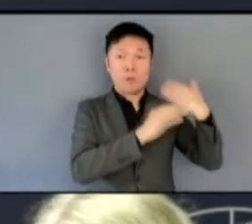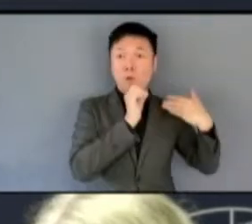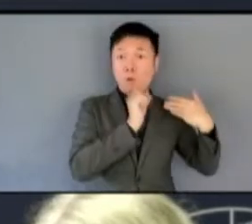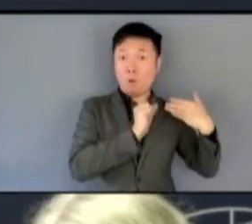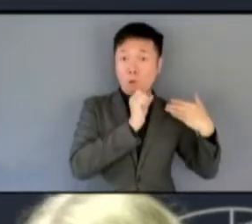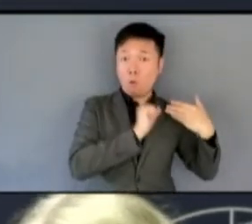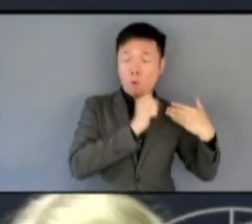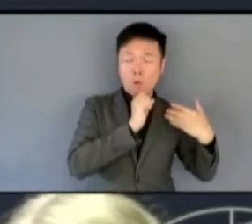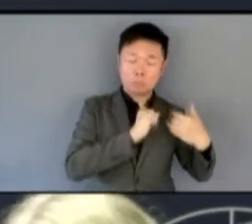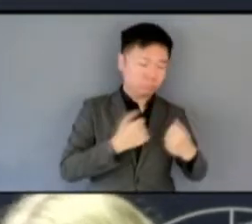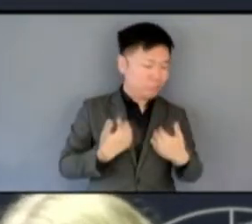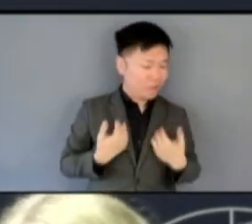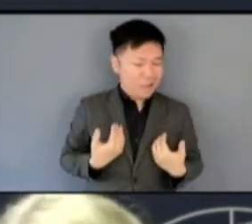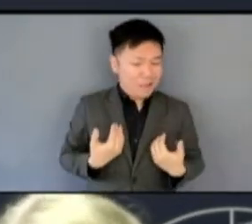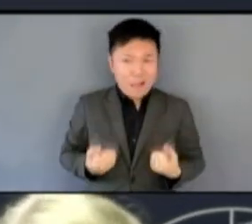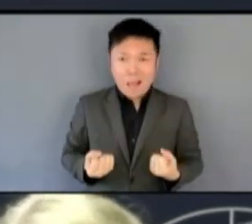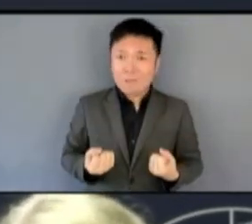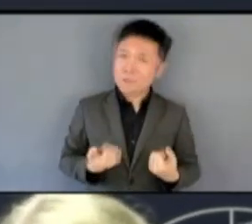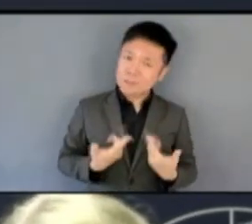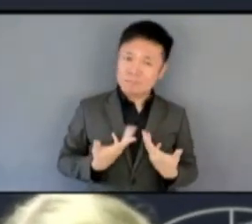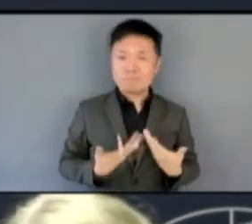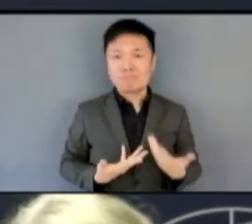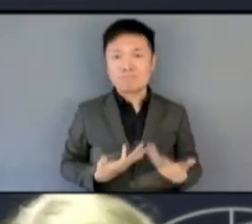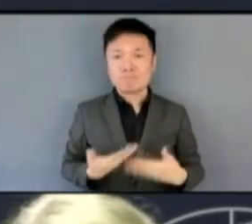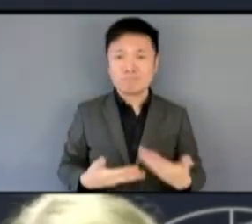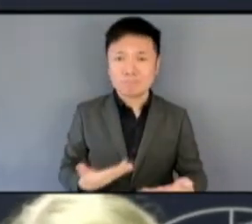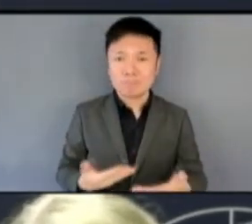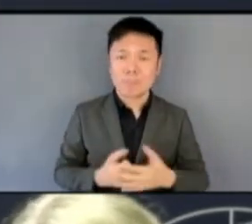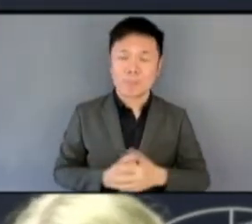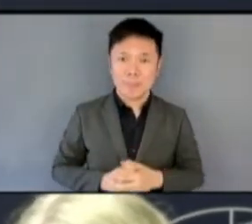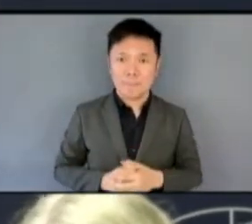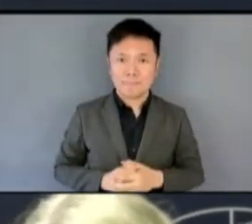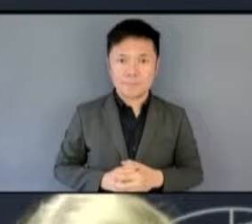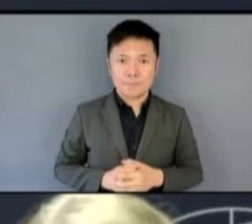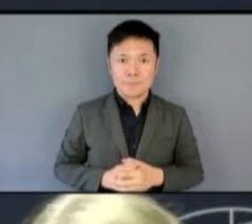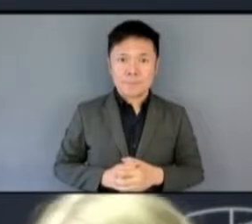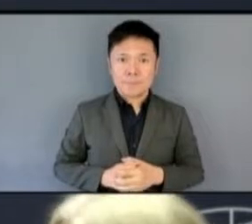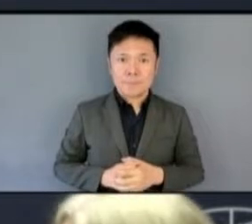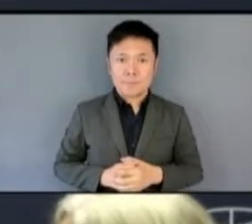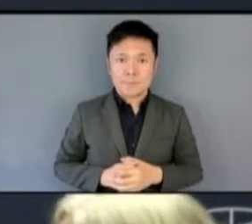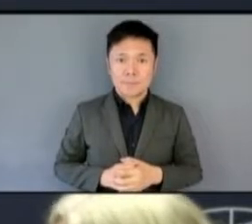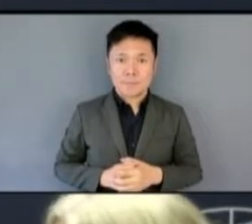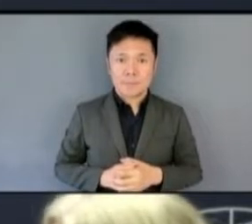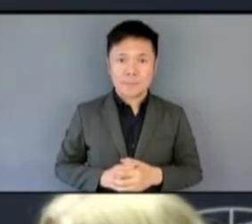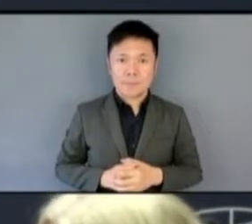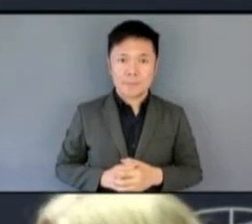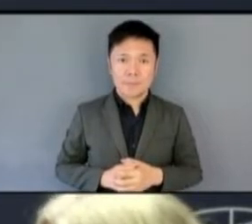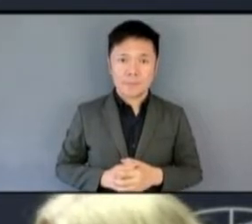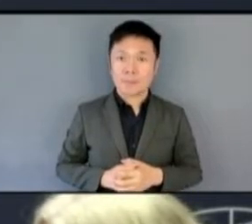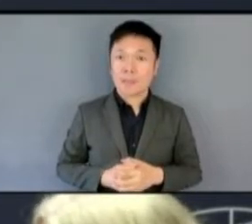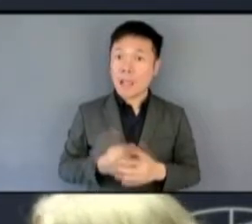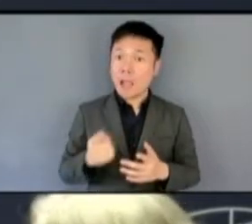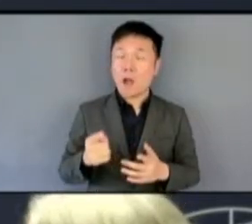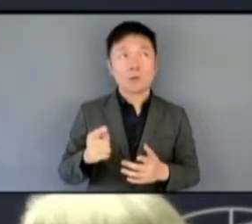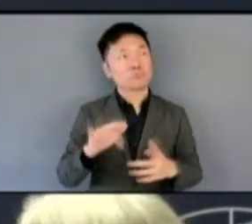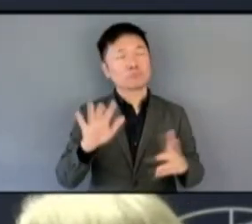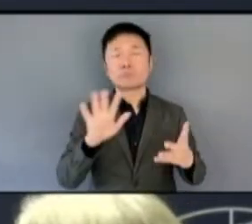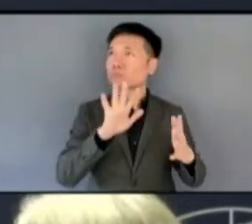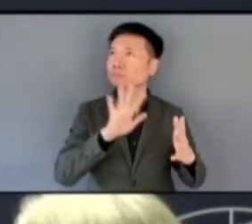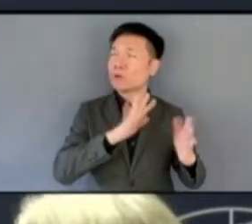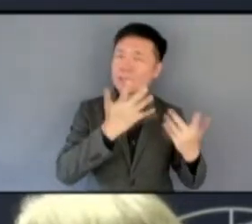live healthily together side by side. And so in the process, I think, of the way in which we design our environments, we